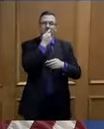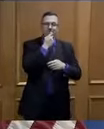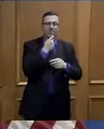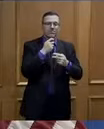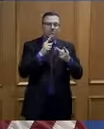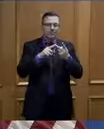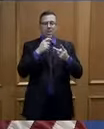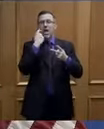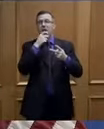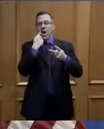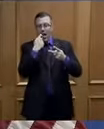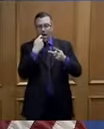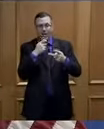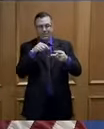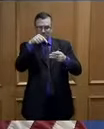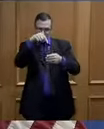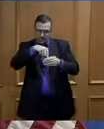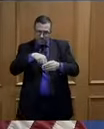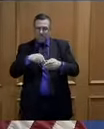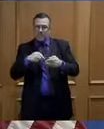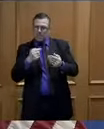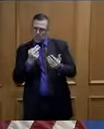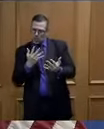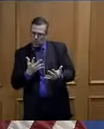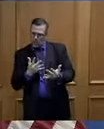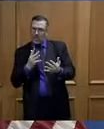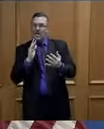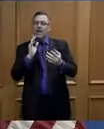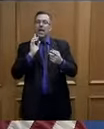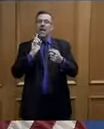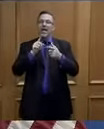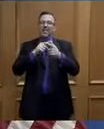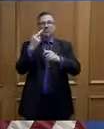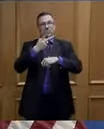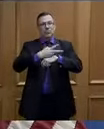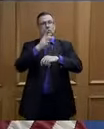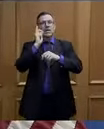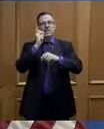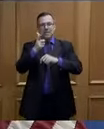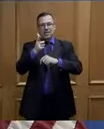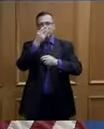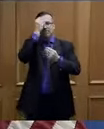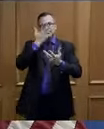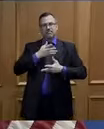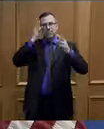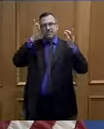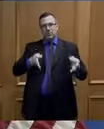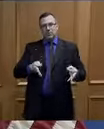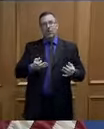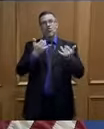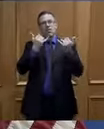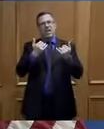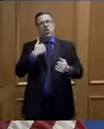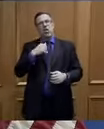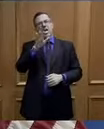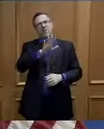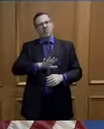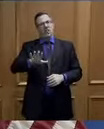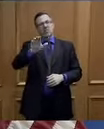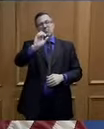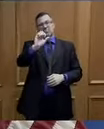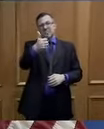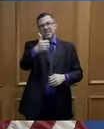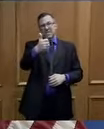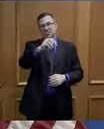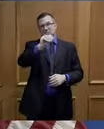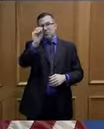might be a few days before we can report hospitalized data. Right now, we're running around a 10% hospitalization,